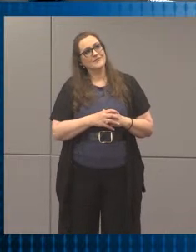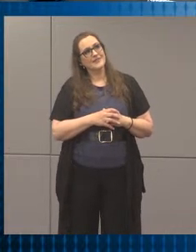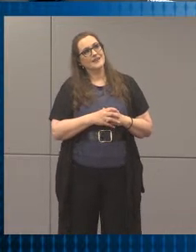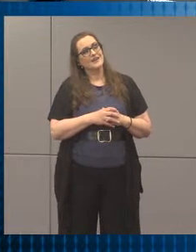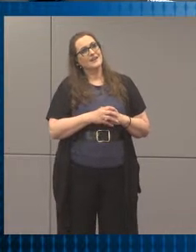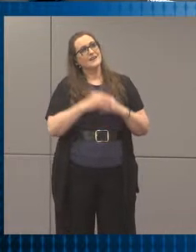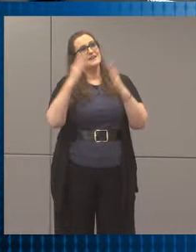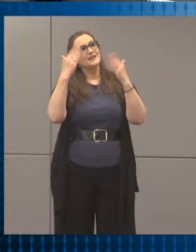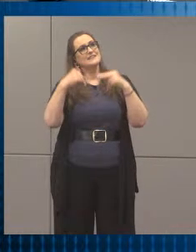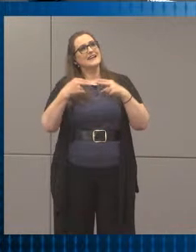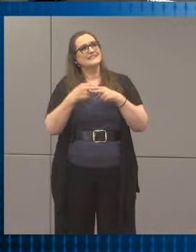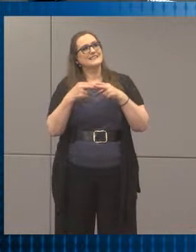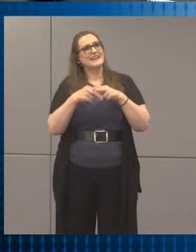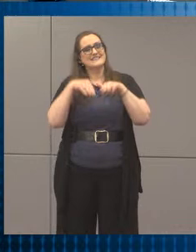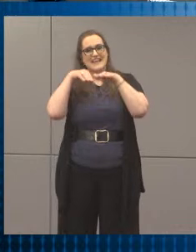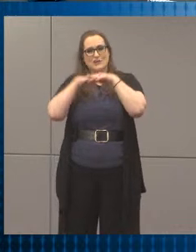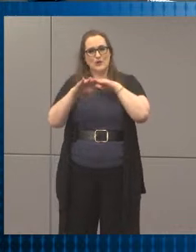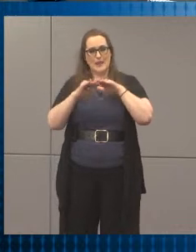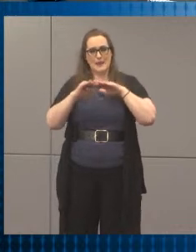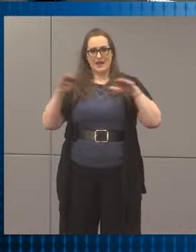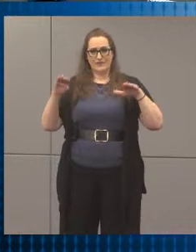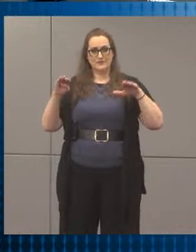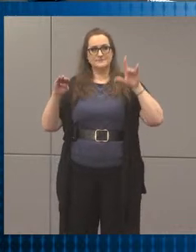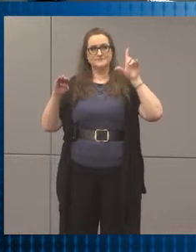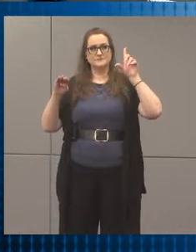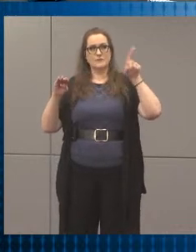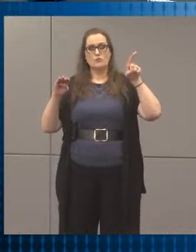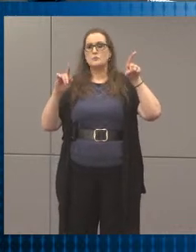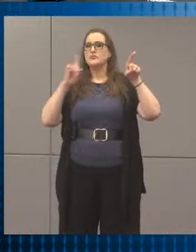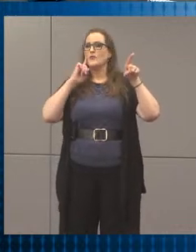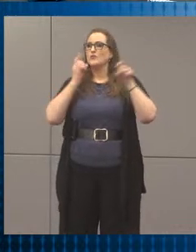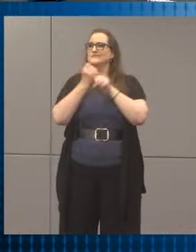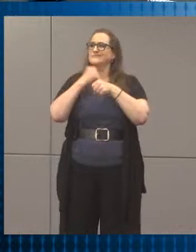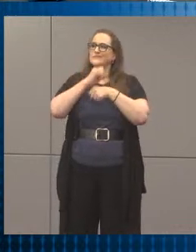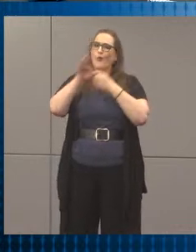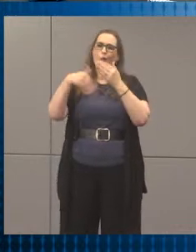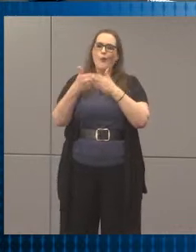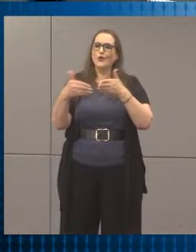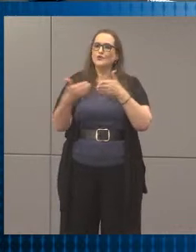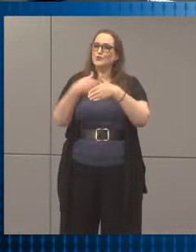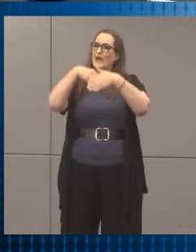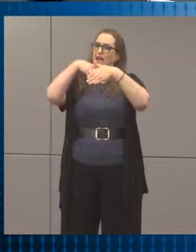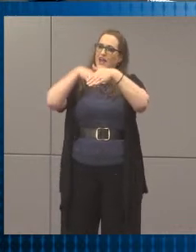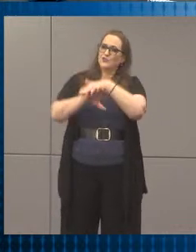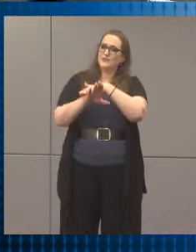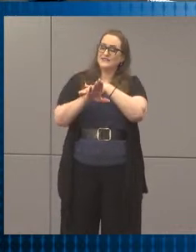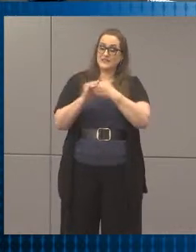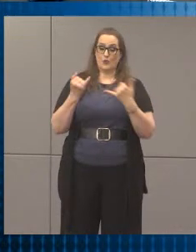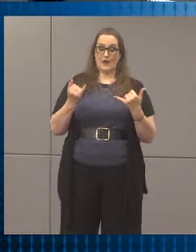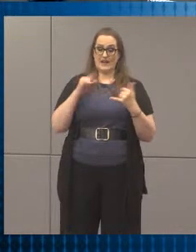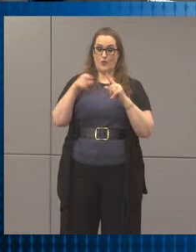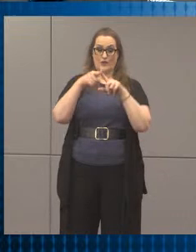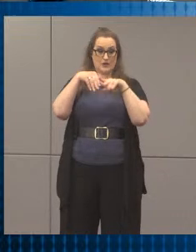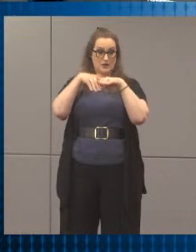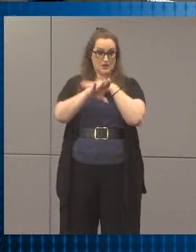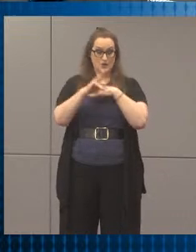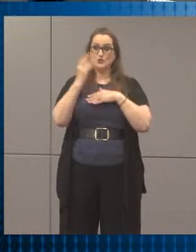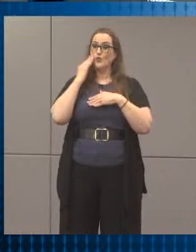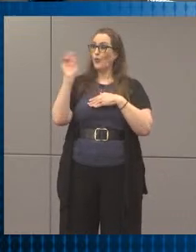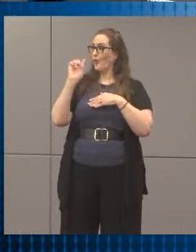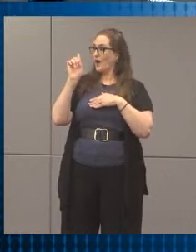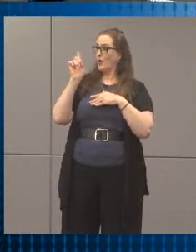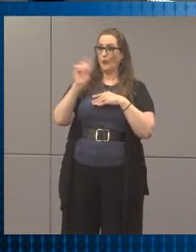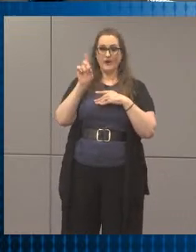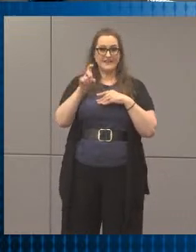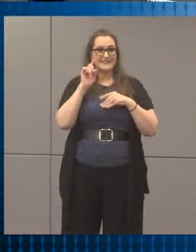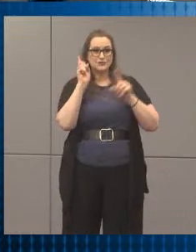The next slide is the entry level. So we're creating a whole new entrance. Right now, as you enter, you'll know where you are, where you need to